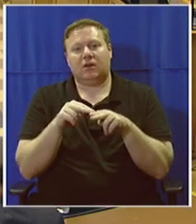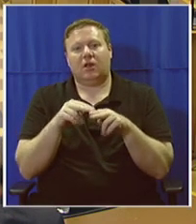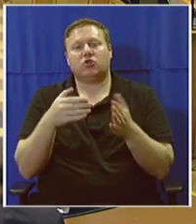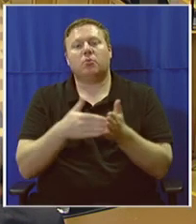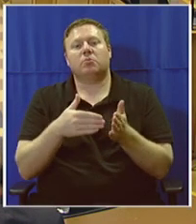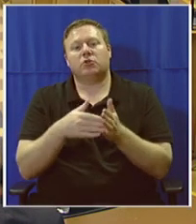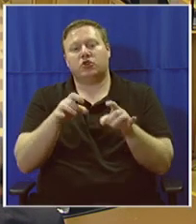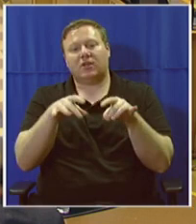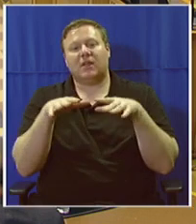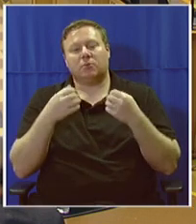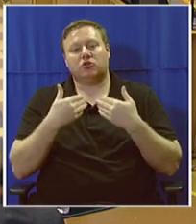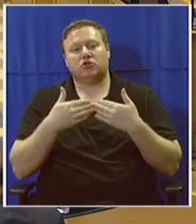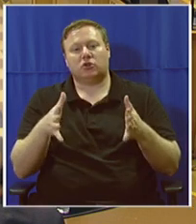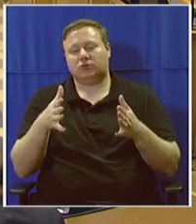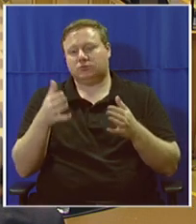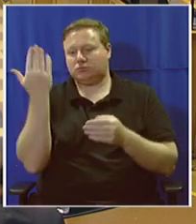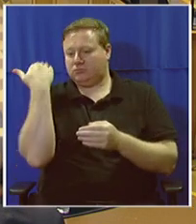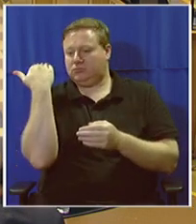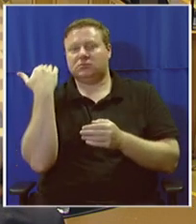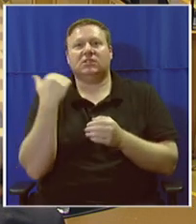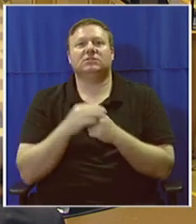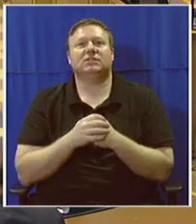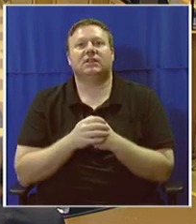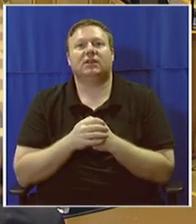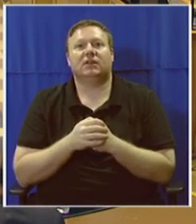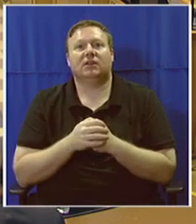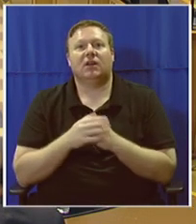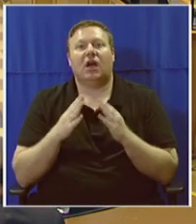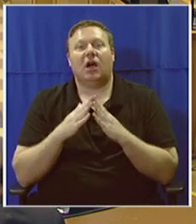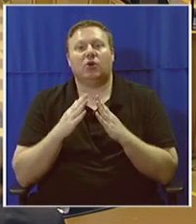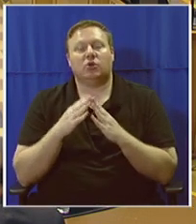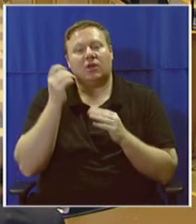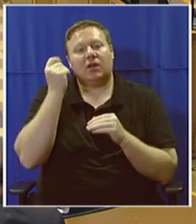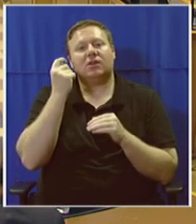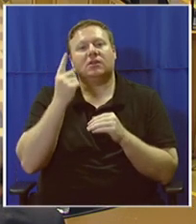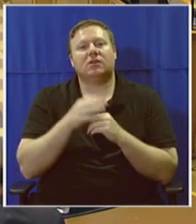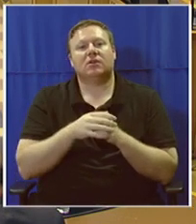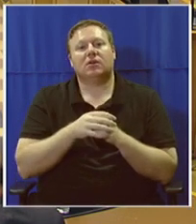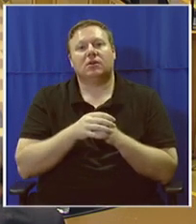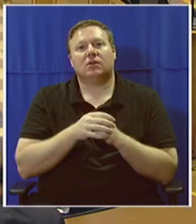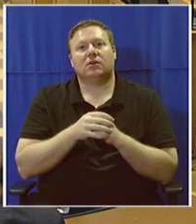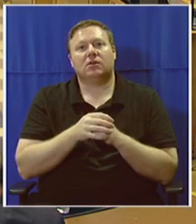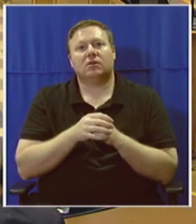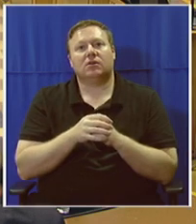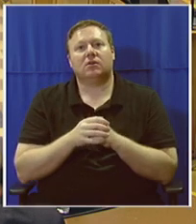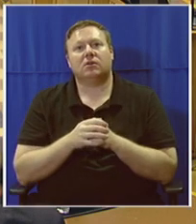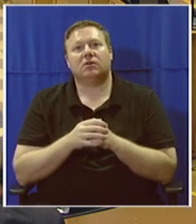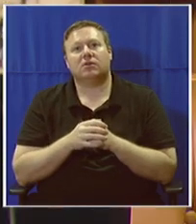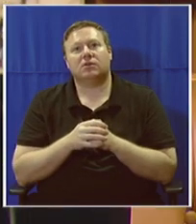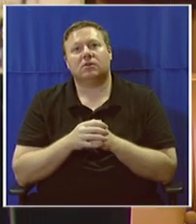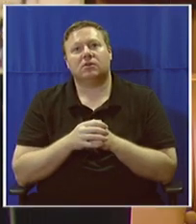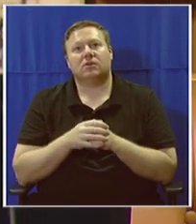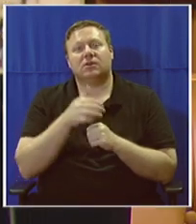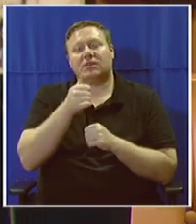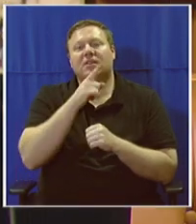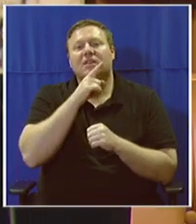country yesterday, and that the House understands that more than 600,000 full-time candidates are registered for the